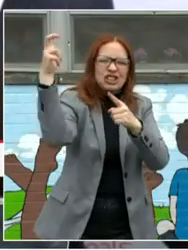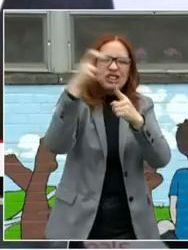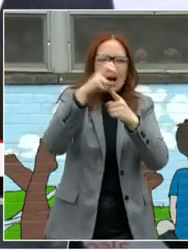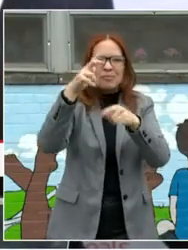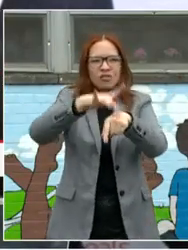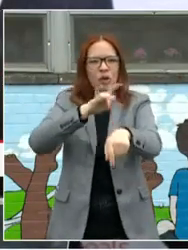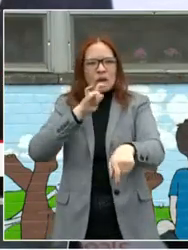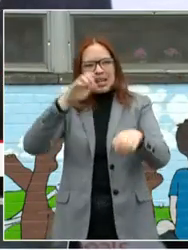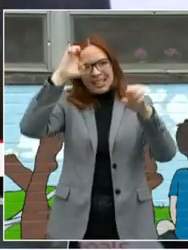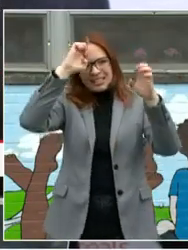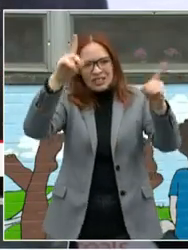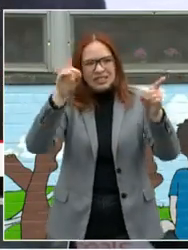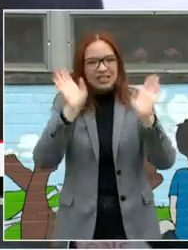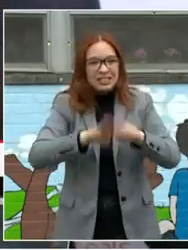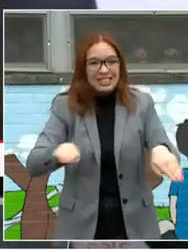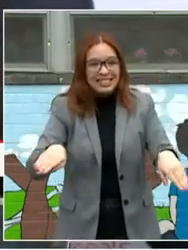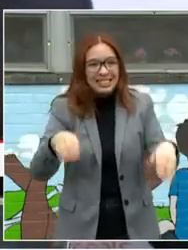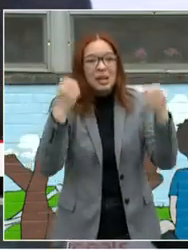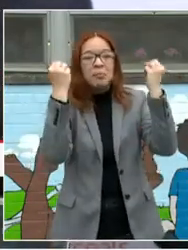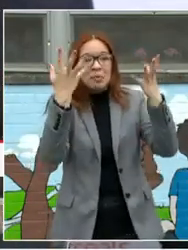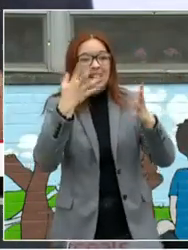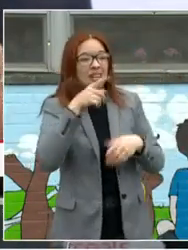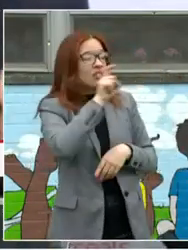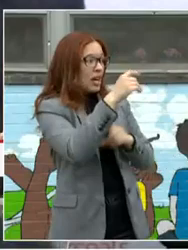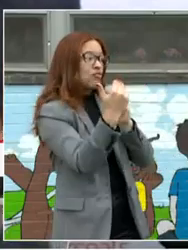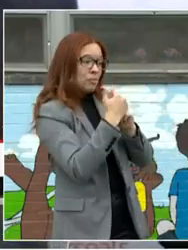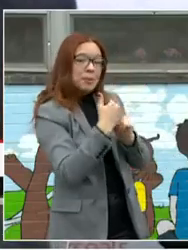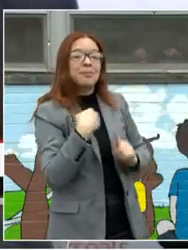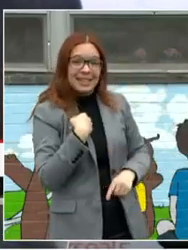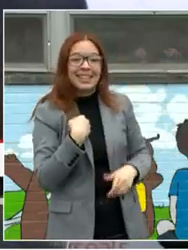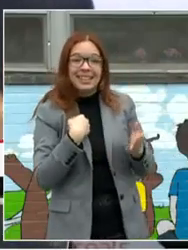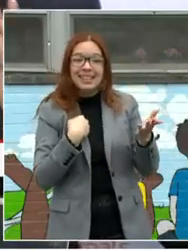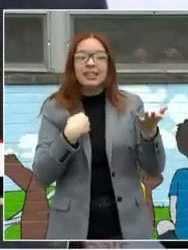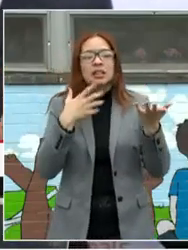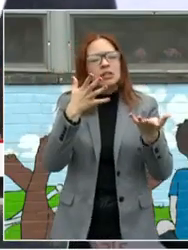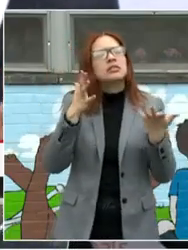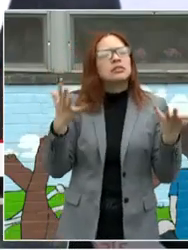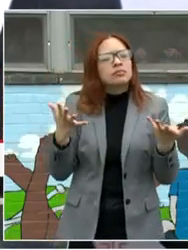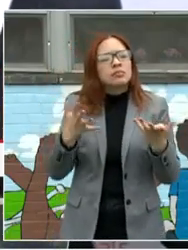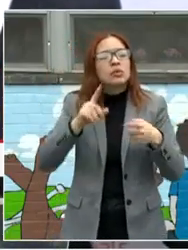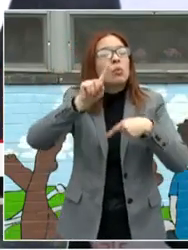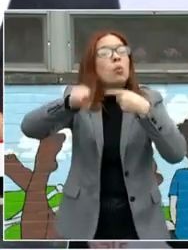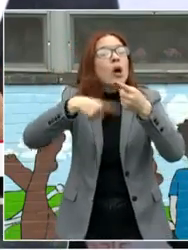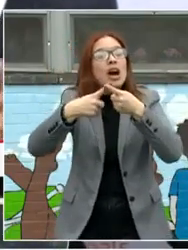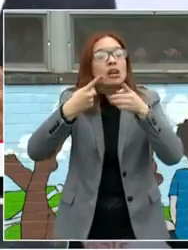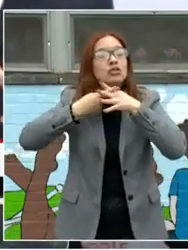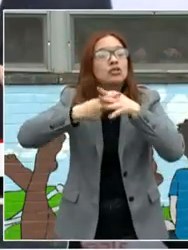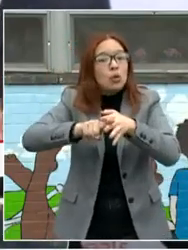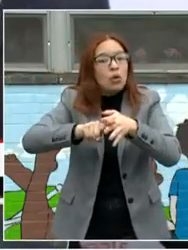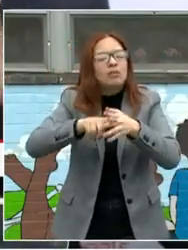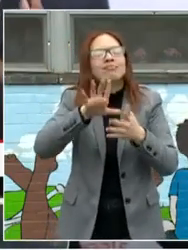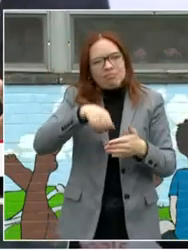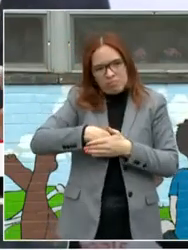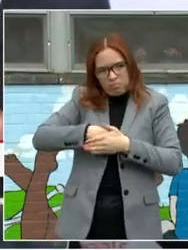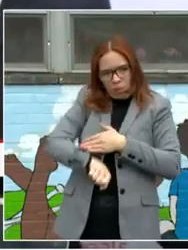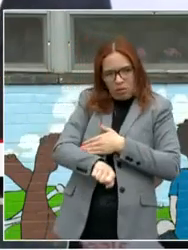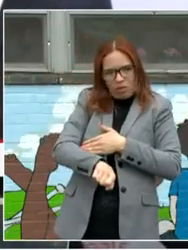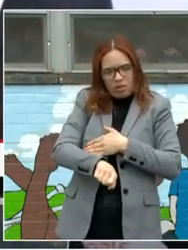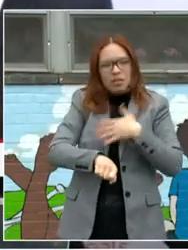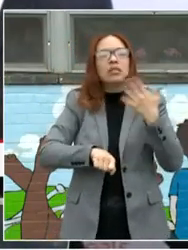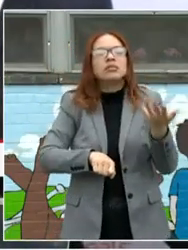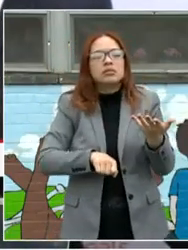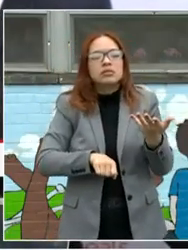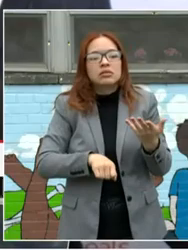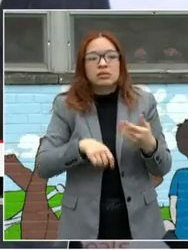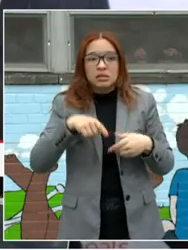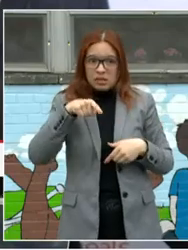of that again today. We know that learning starts at birth, and in our Strong Start program, learning starts while you're in utero. And